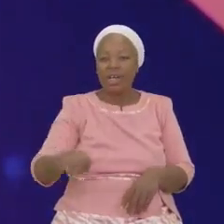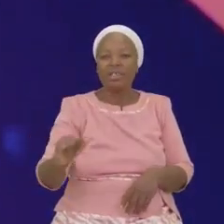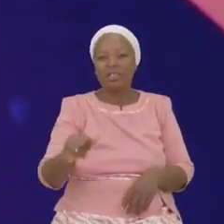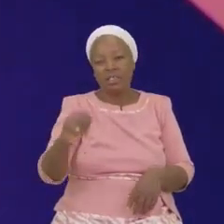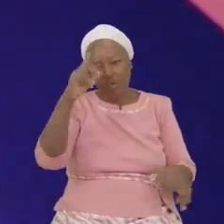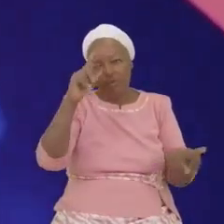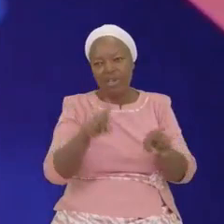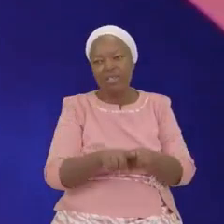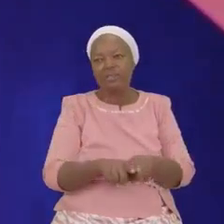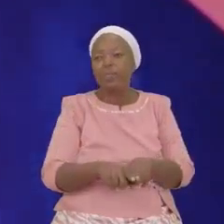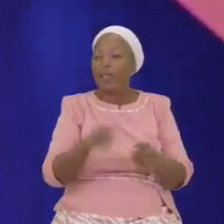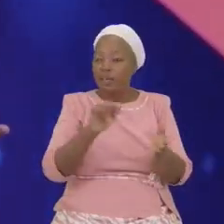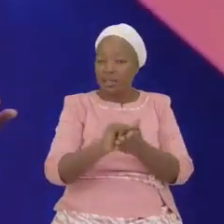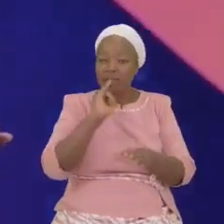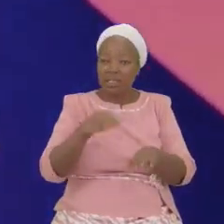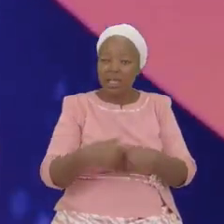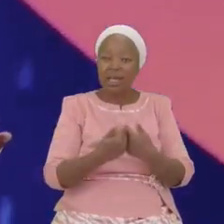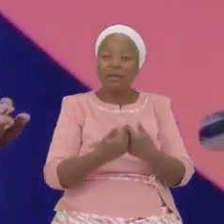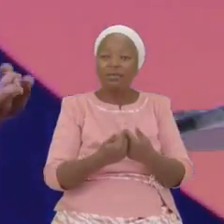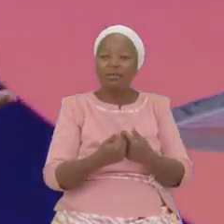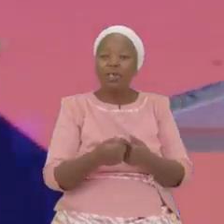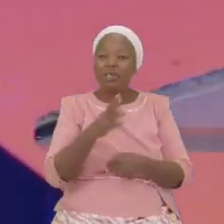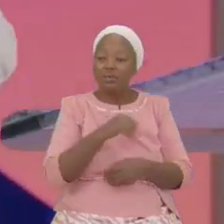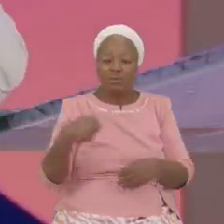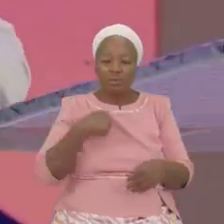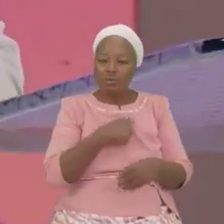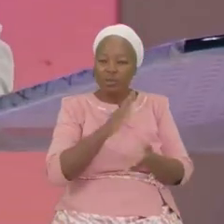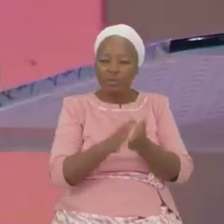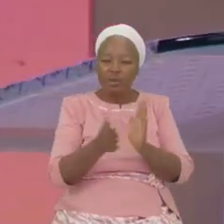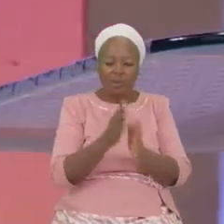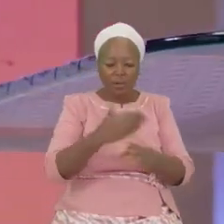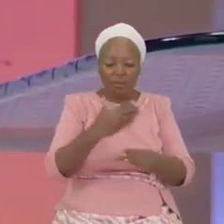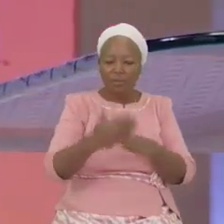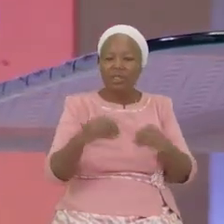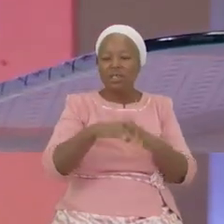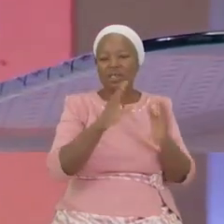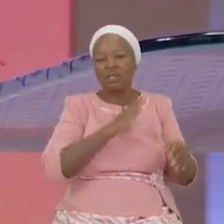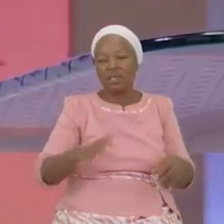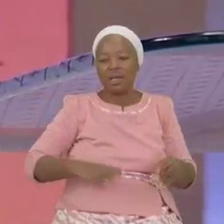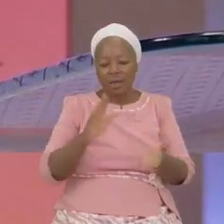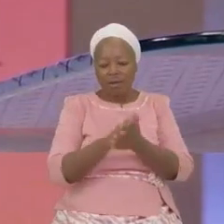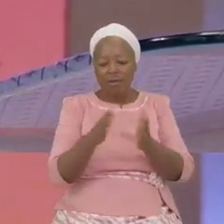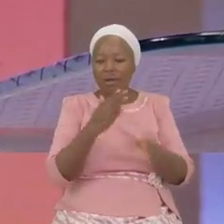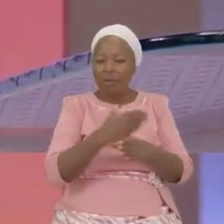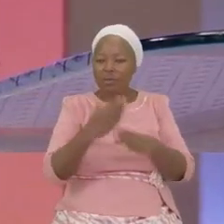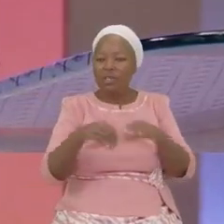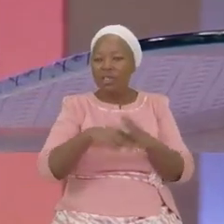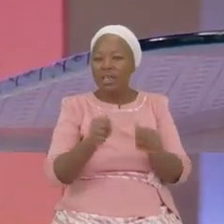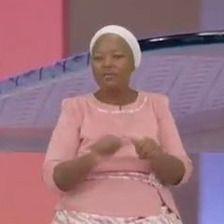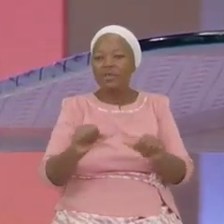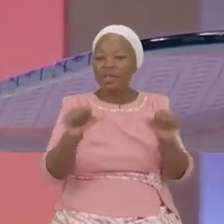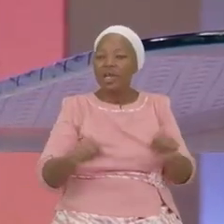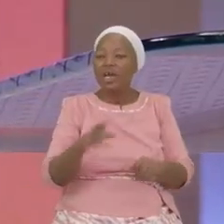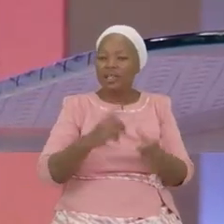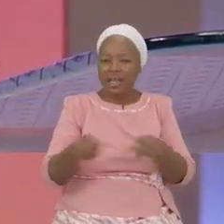everlasting covenant. That's how we become complete in Christ, complete in every way. As we read the word and